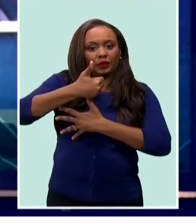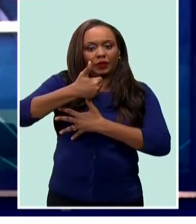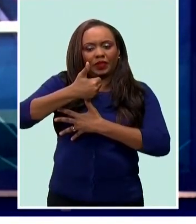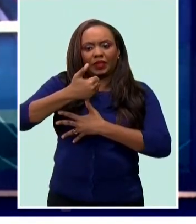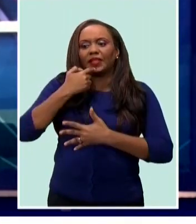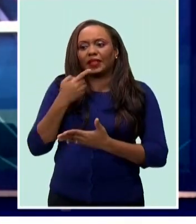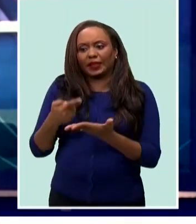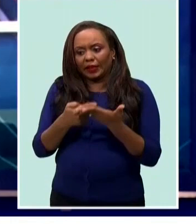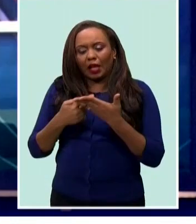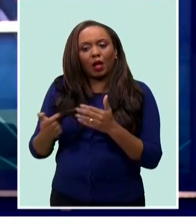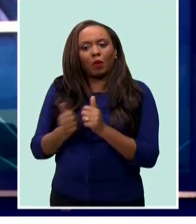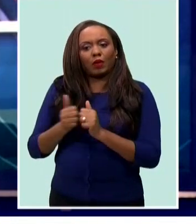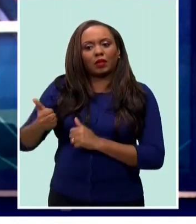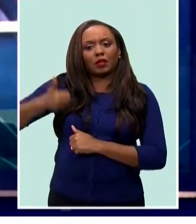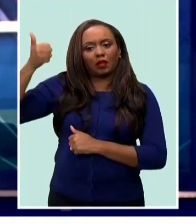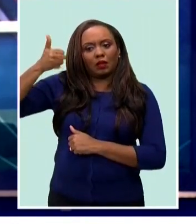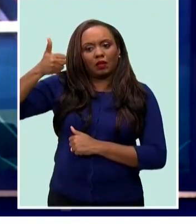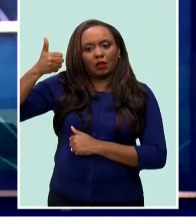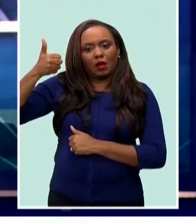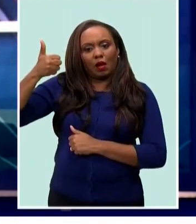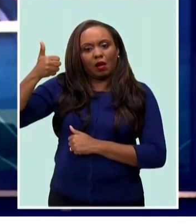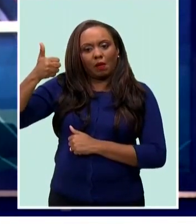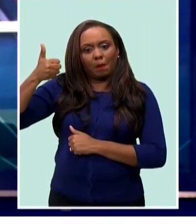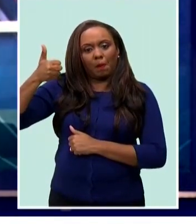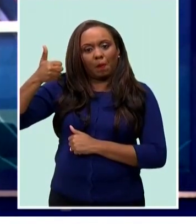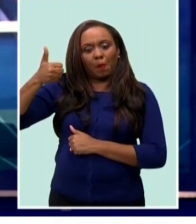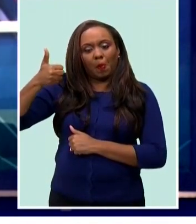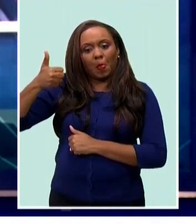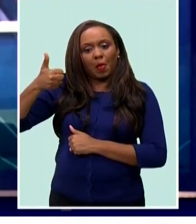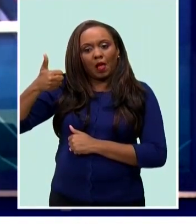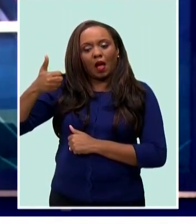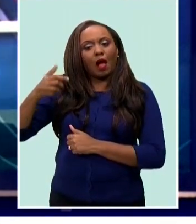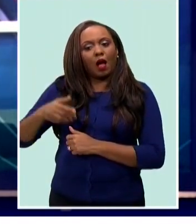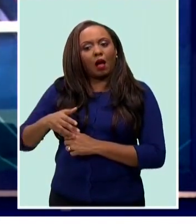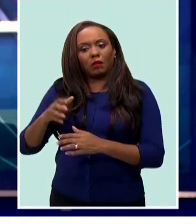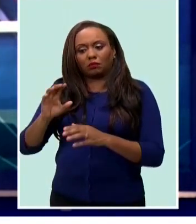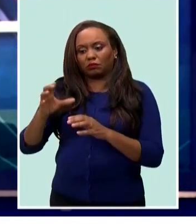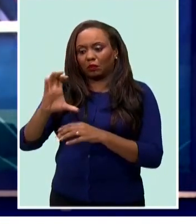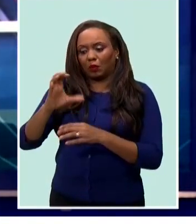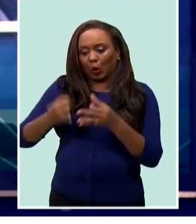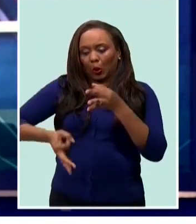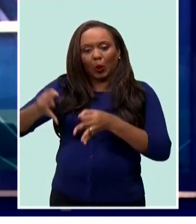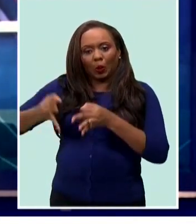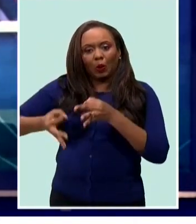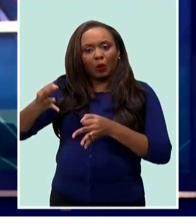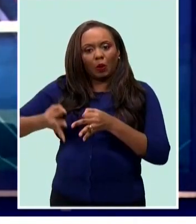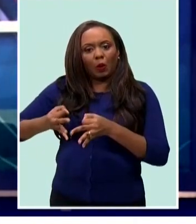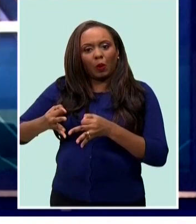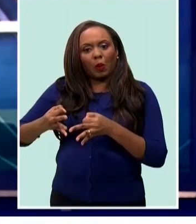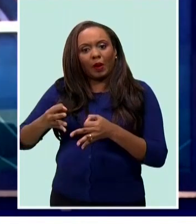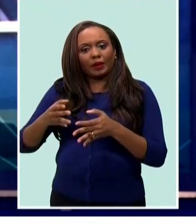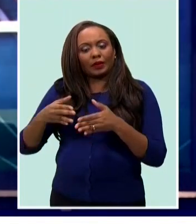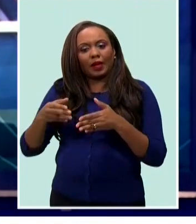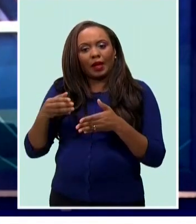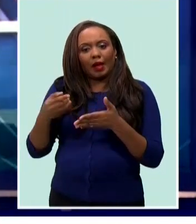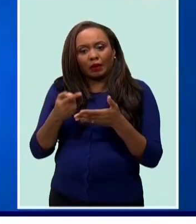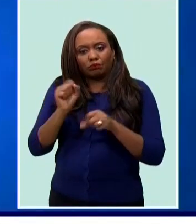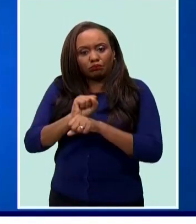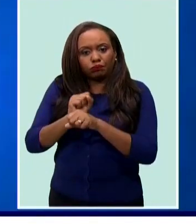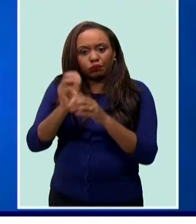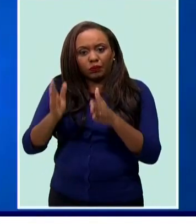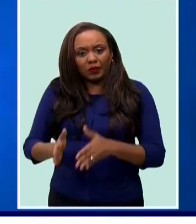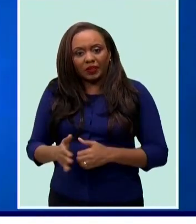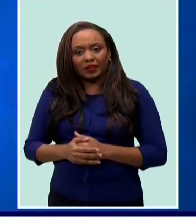this matter, and the AG's comments came during a Barbados Labour Party St. Joseph branch meeting last weekend.